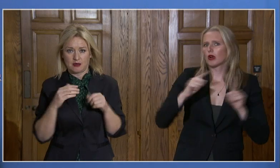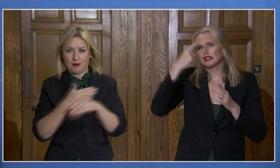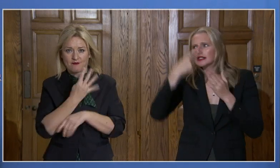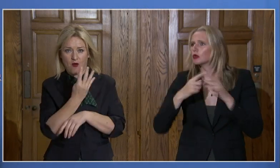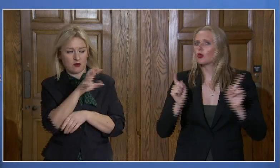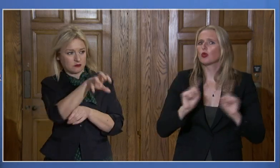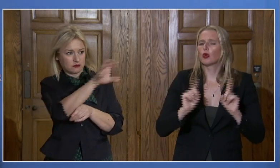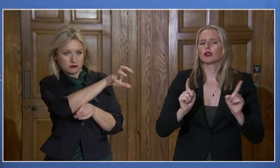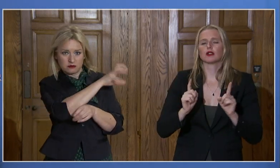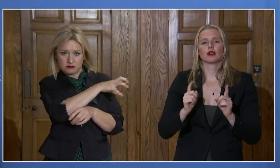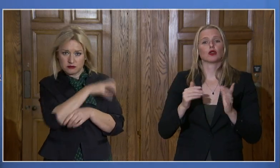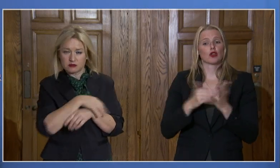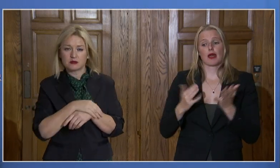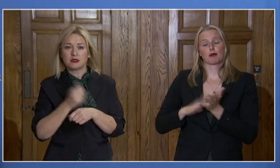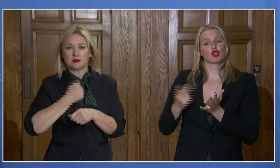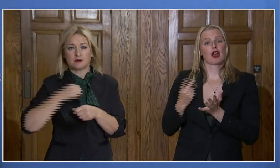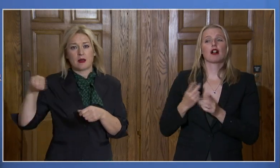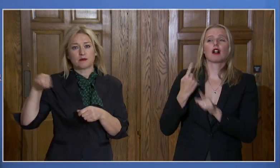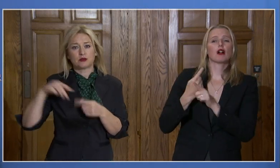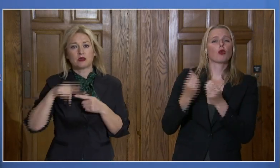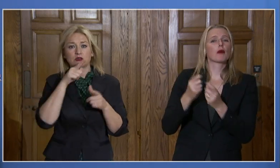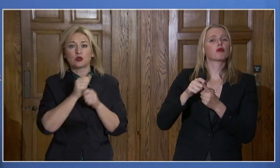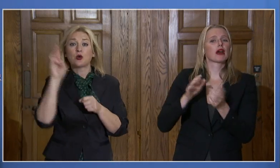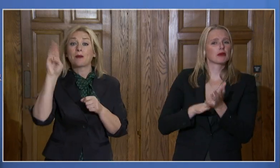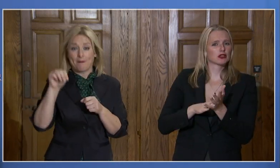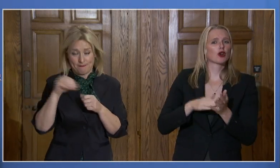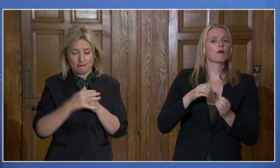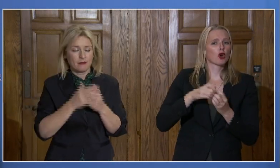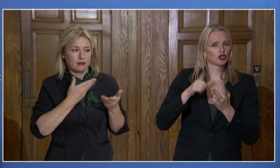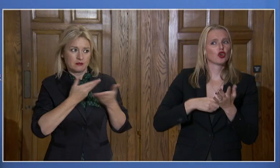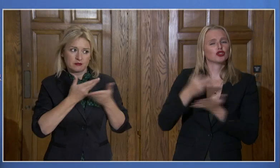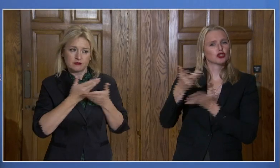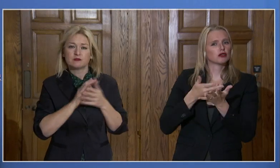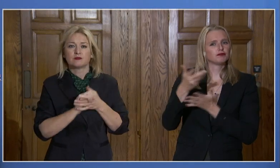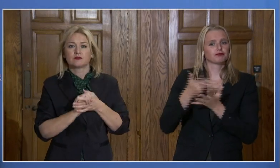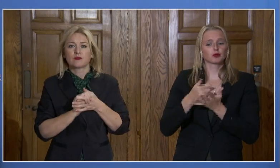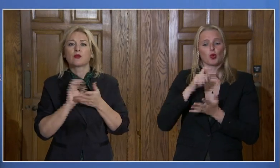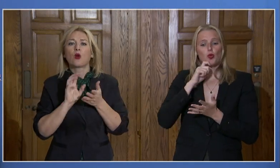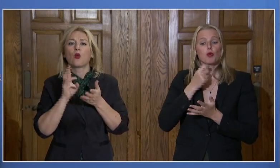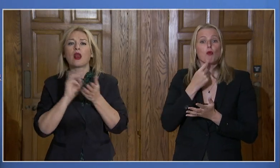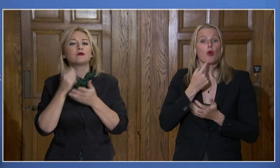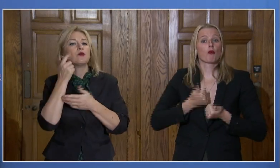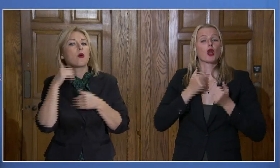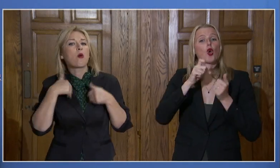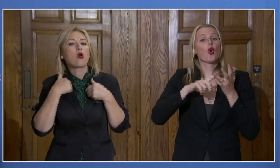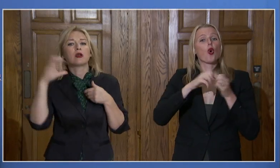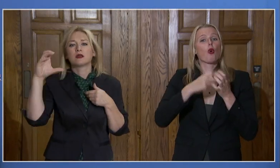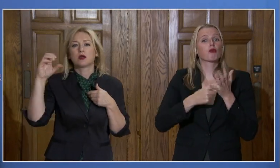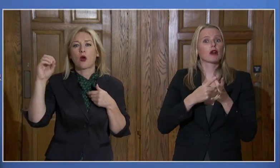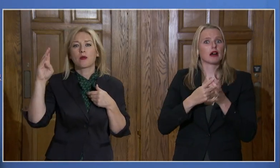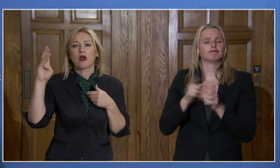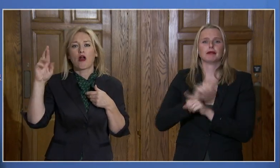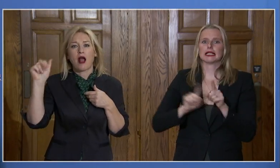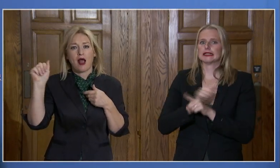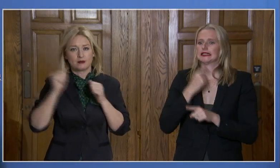have spoken today, Michelle and myself, with the Prime Minister, and we will do so again at a Cobra tomorrow morning. For now,